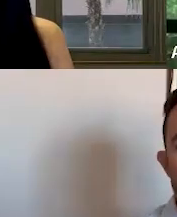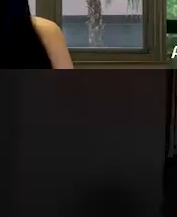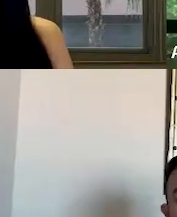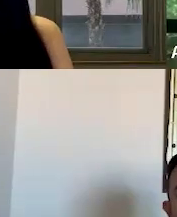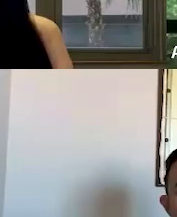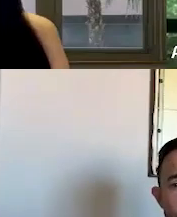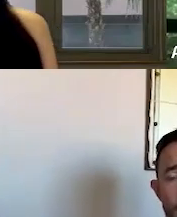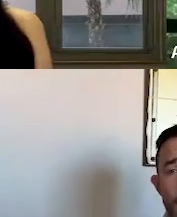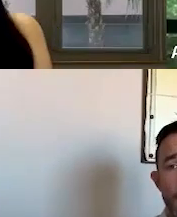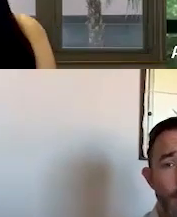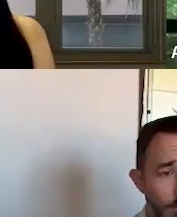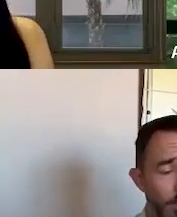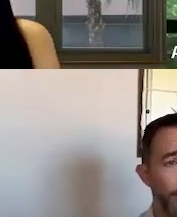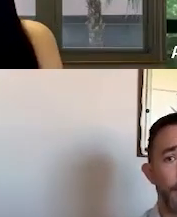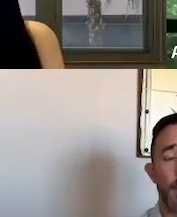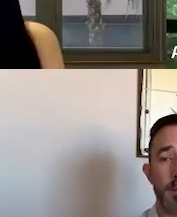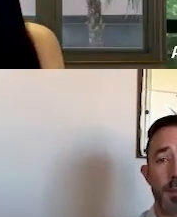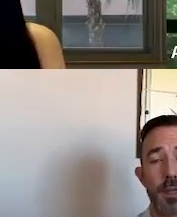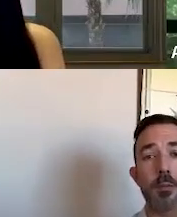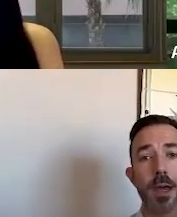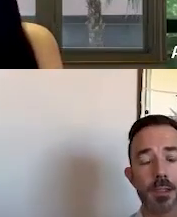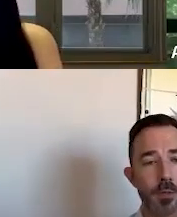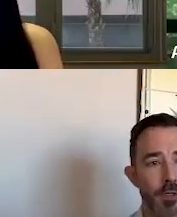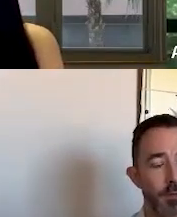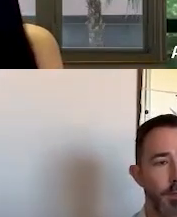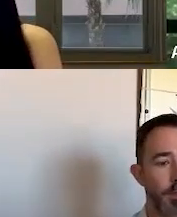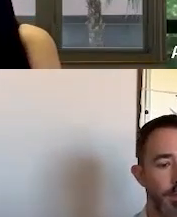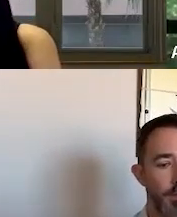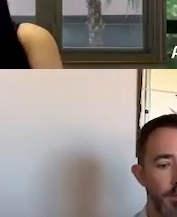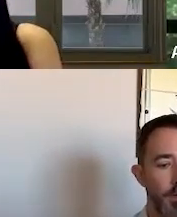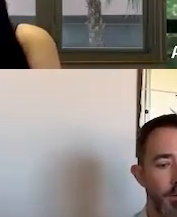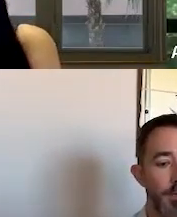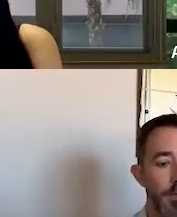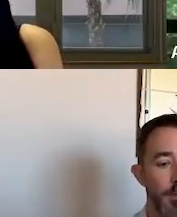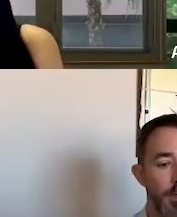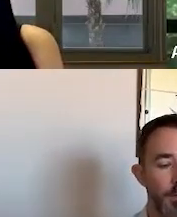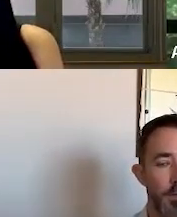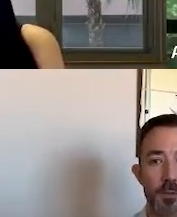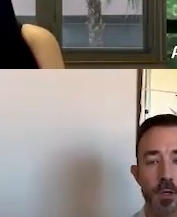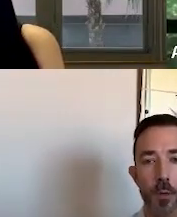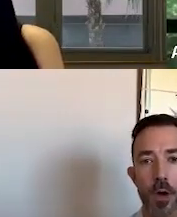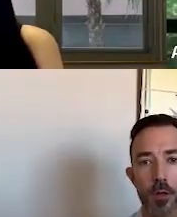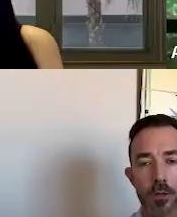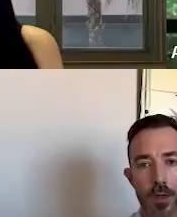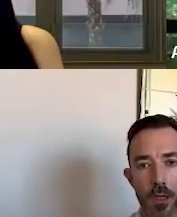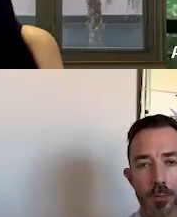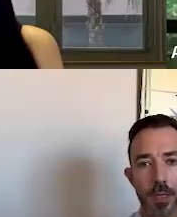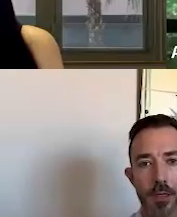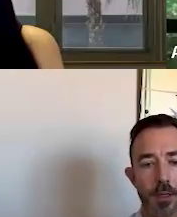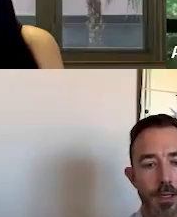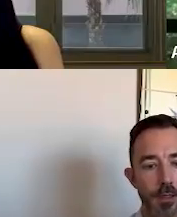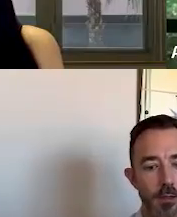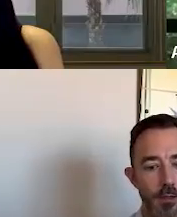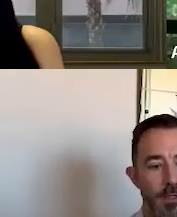Yeah, I mean, the only thing I would add there is just that in my experience, even in systems that are well